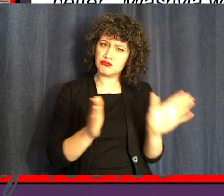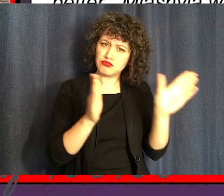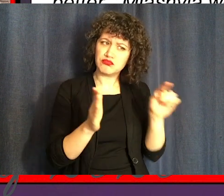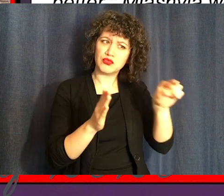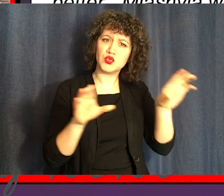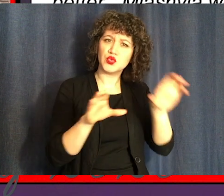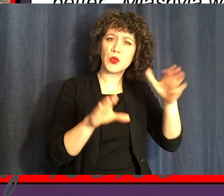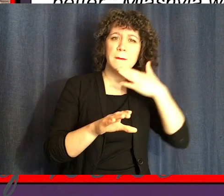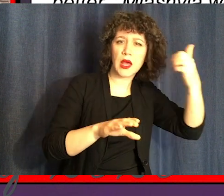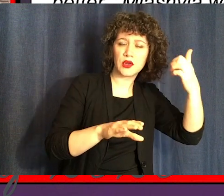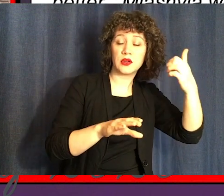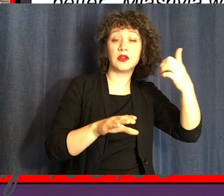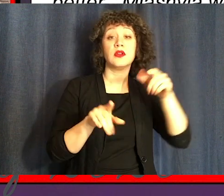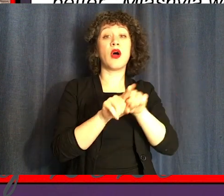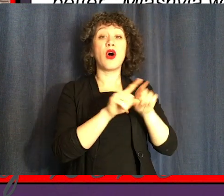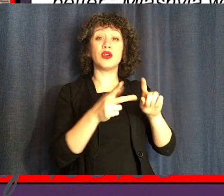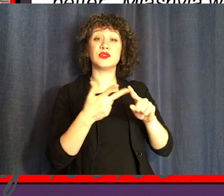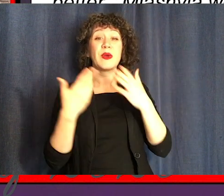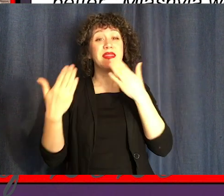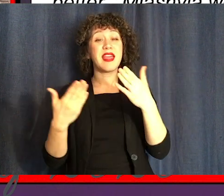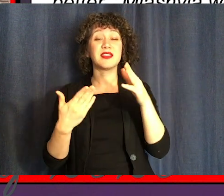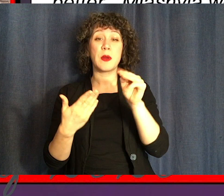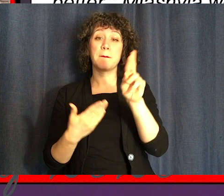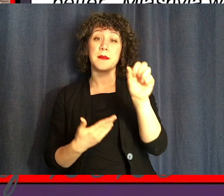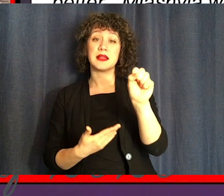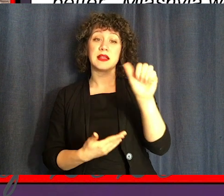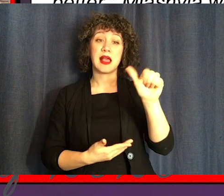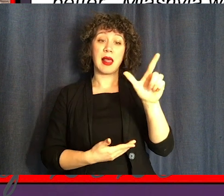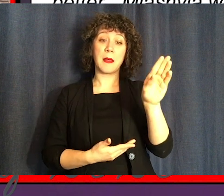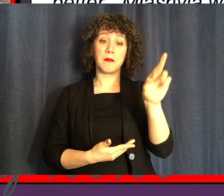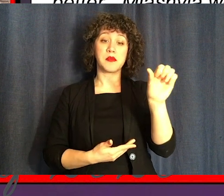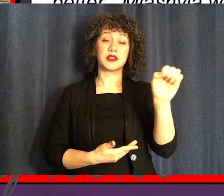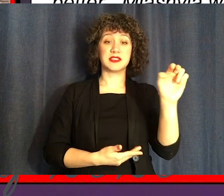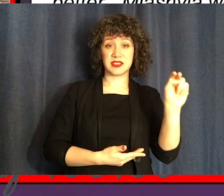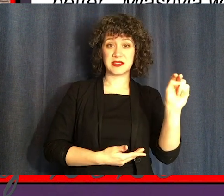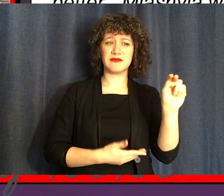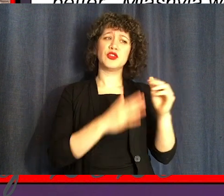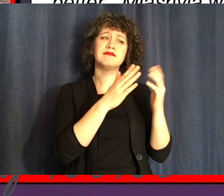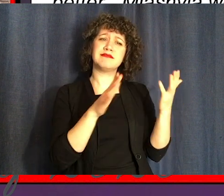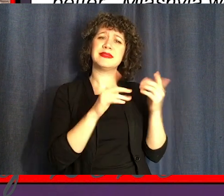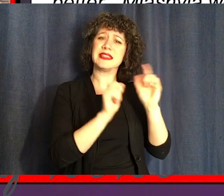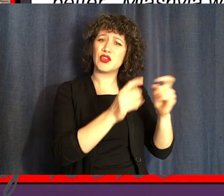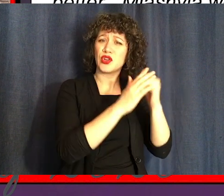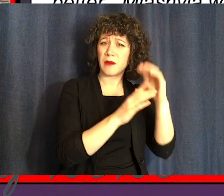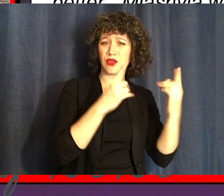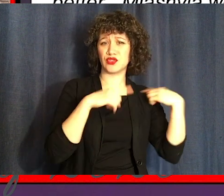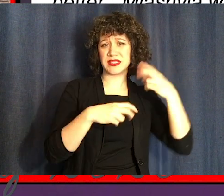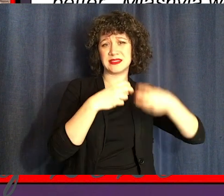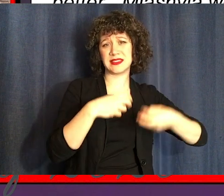like to also thank Mrs. Albertson for comforting her through difficult times.